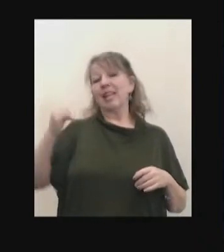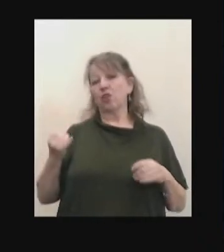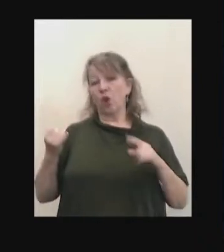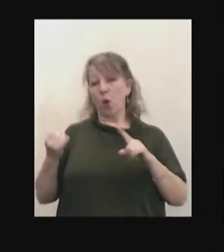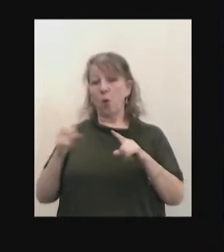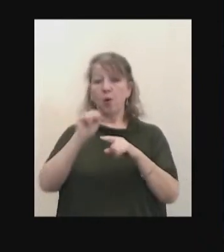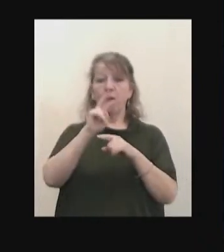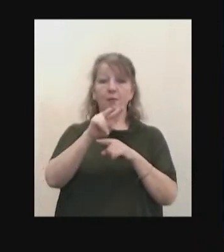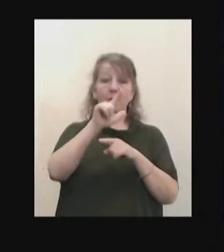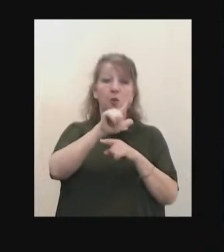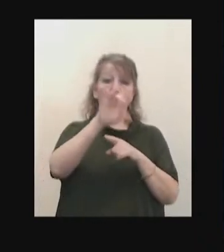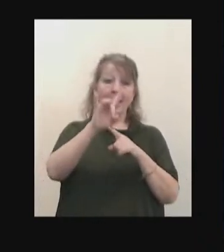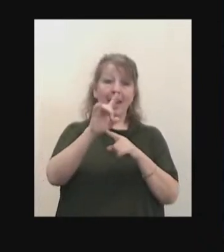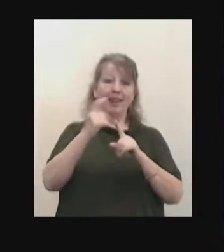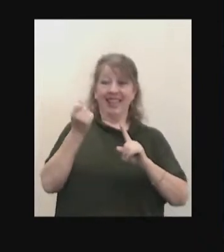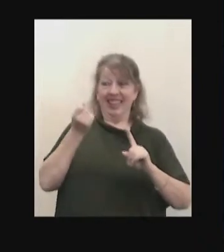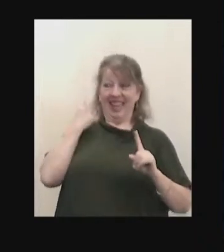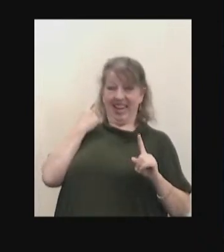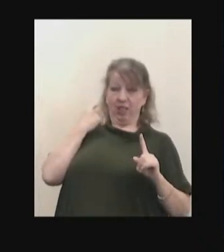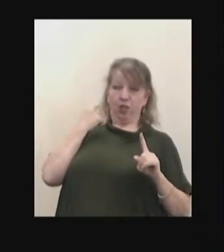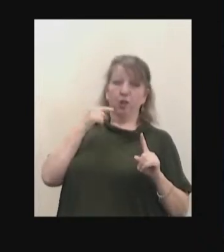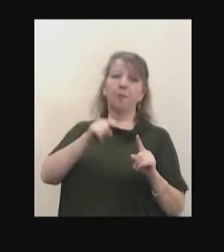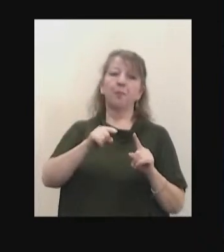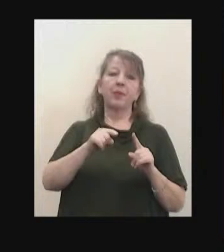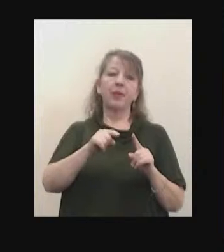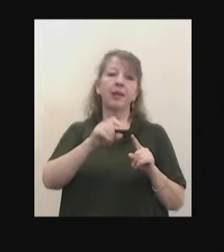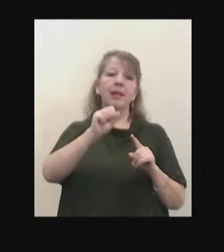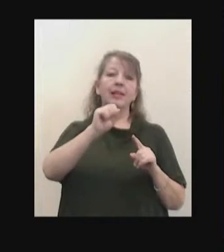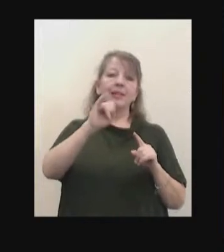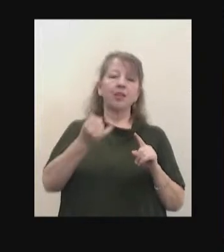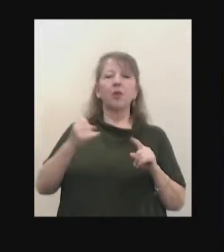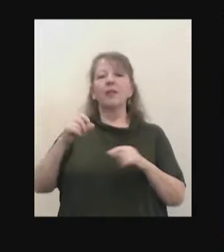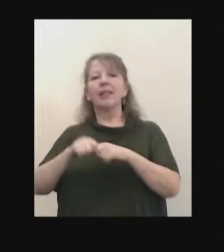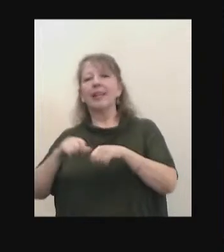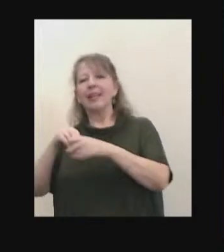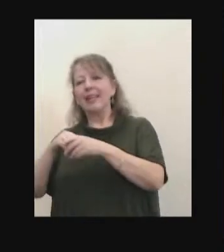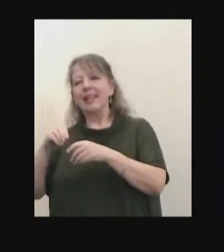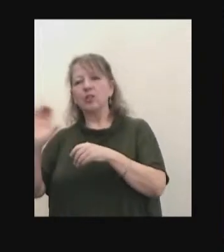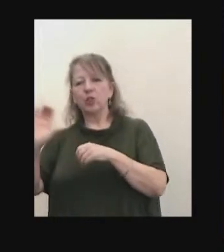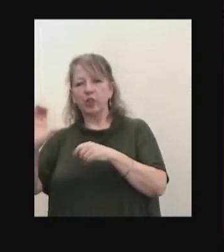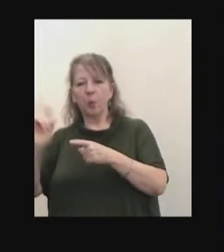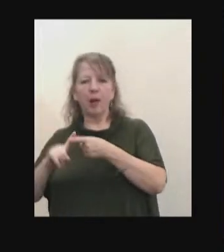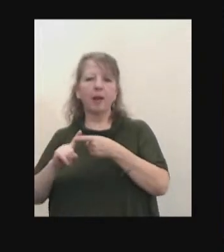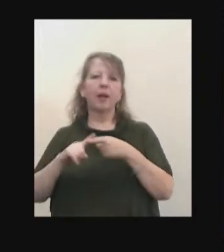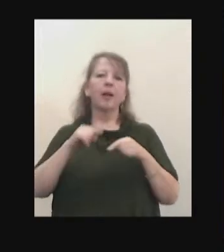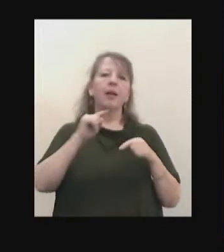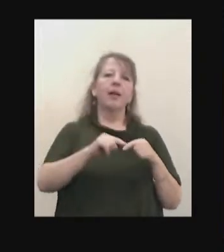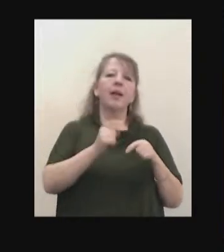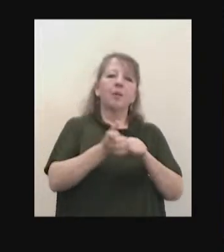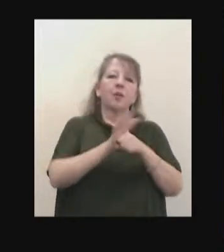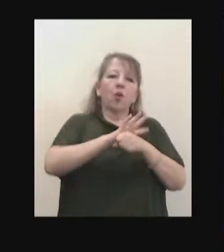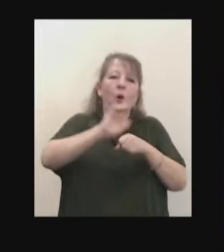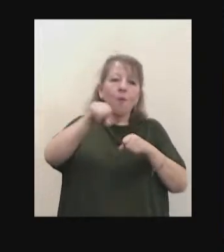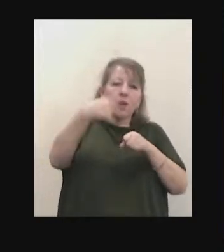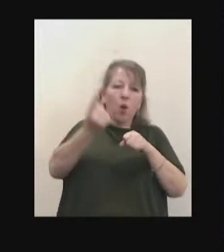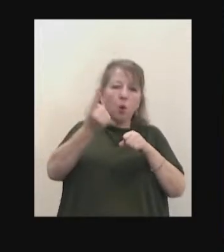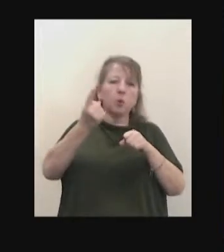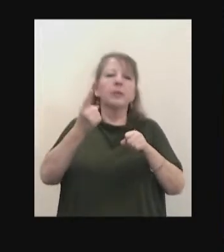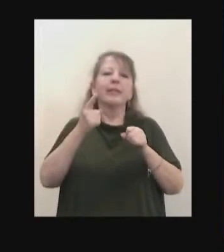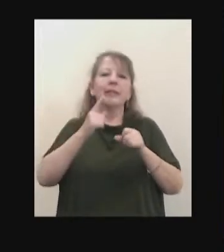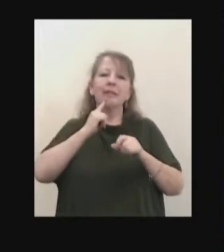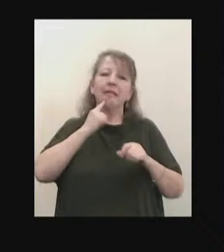28th, 2020, St. Joseph's in Cheektowaga, run by Catholic Health, was a COVID-19 only acute care facility,